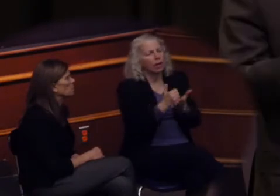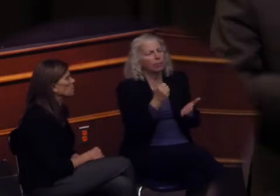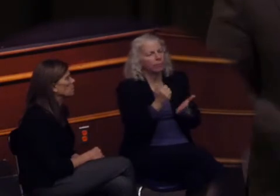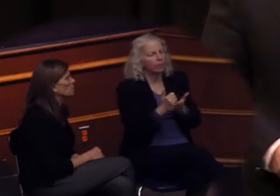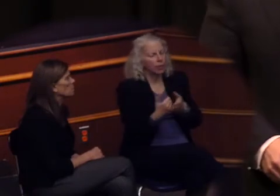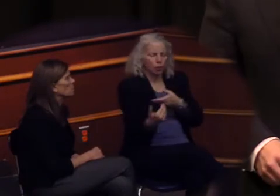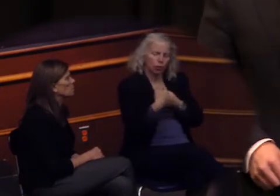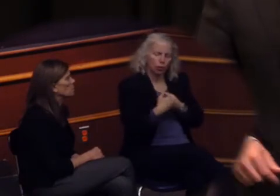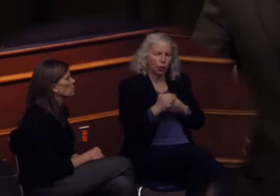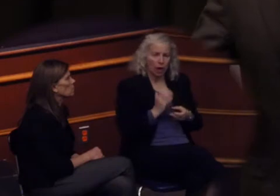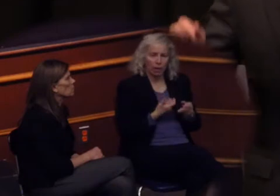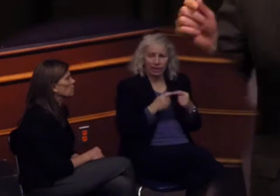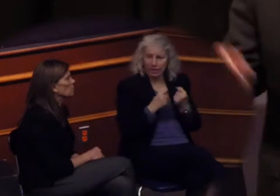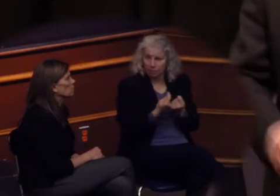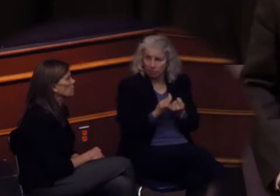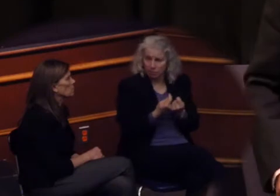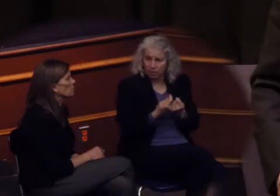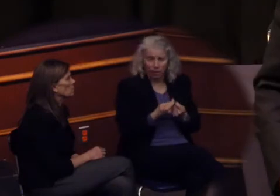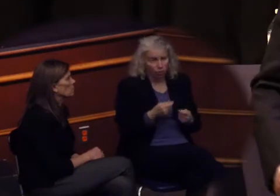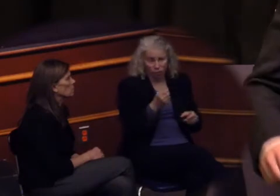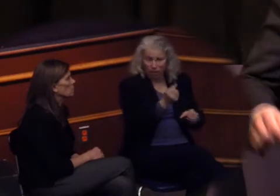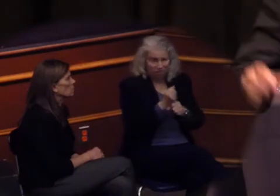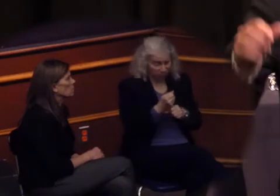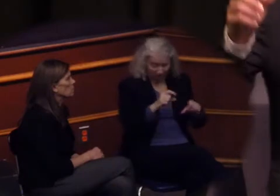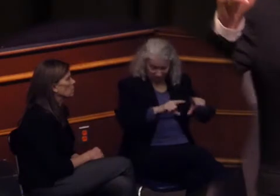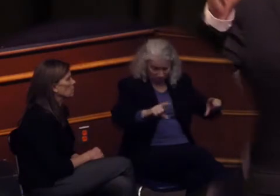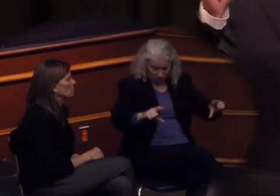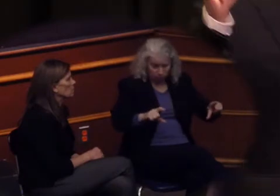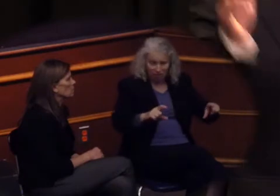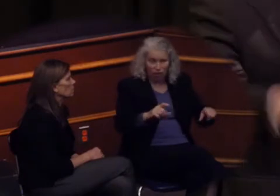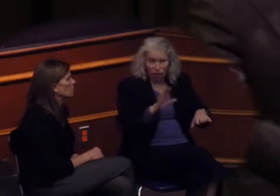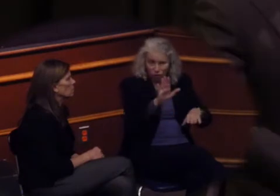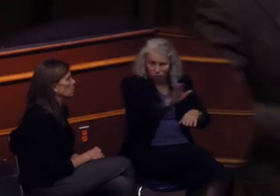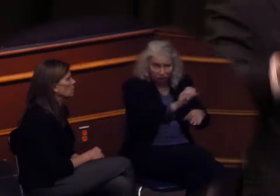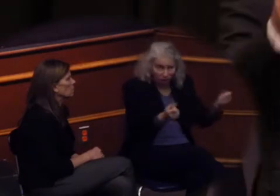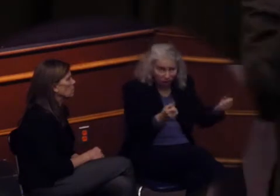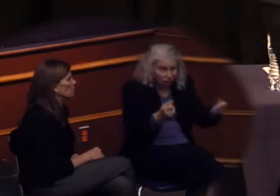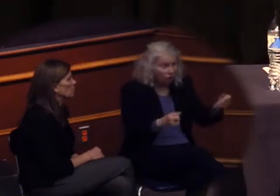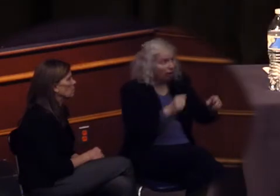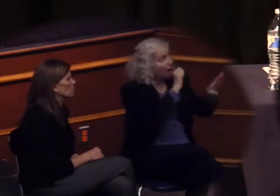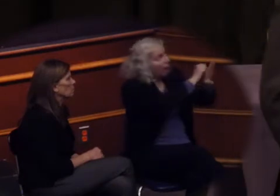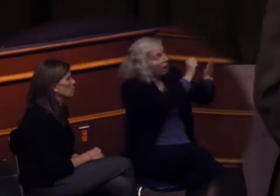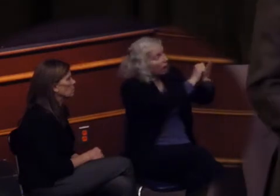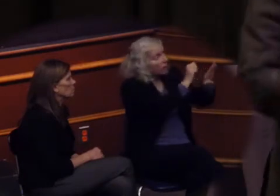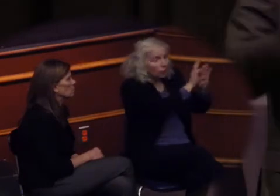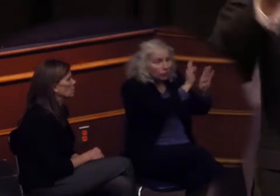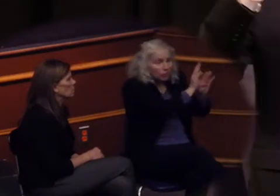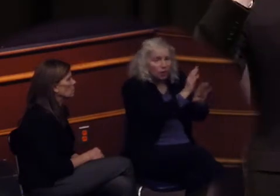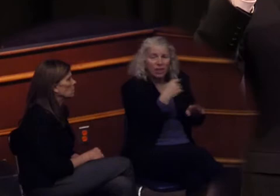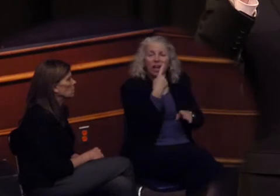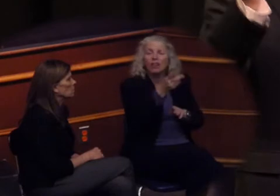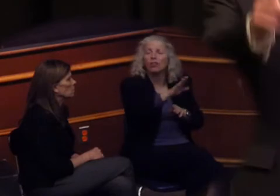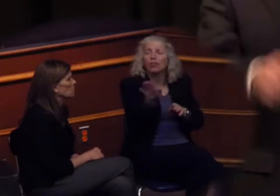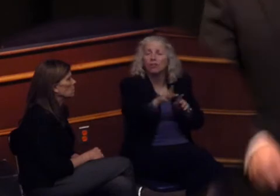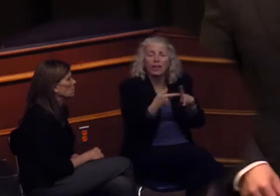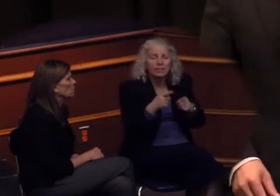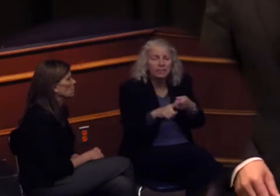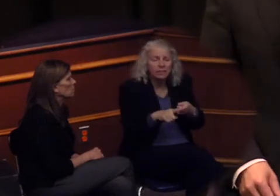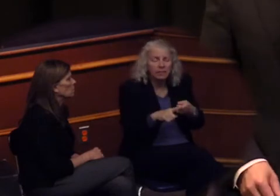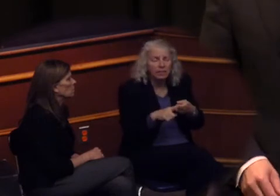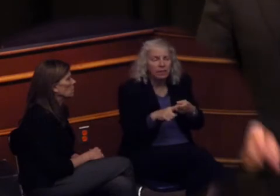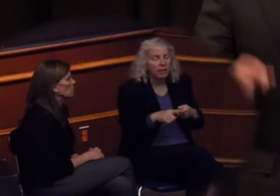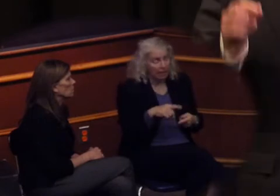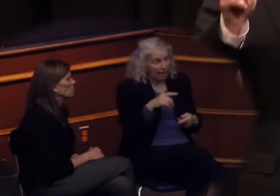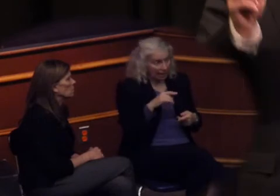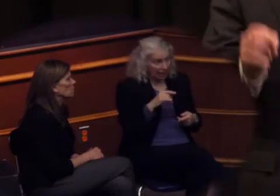Join our team. Put a bumper sticker on your car. Knock on some doors. Tell your friends about this campaign. Because with your help,